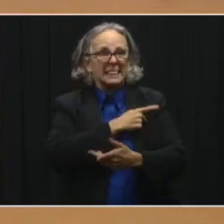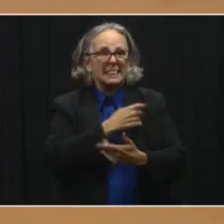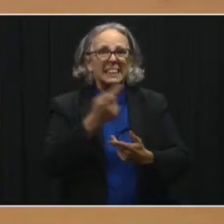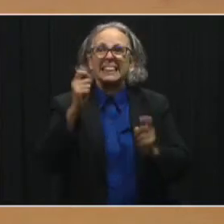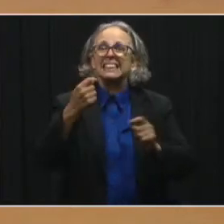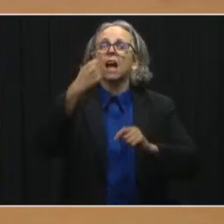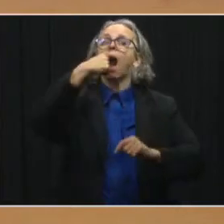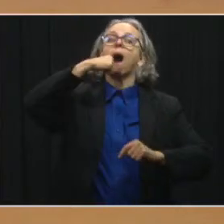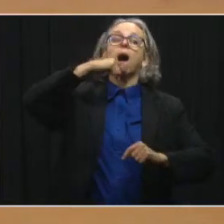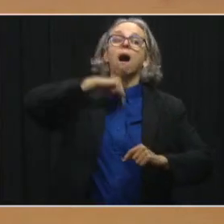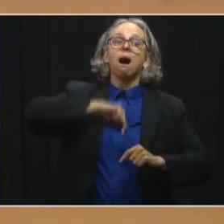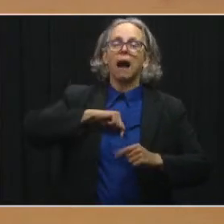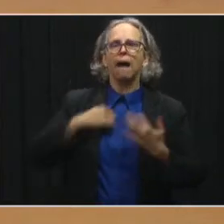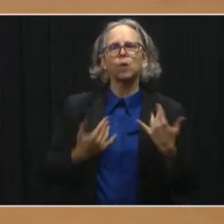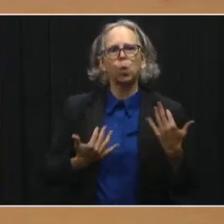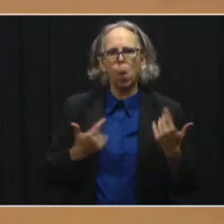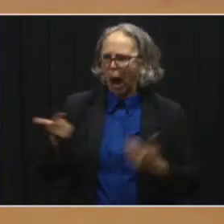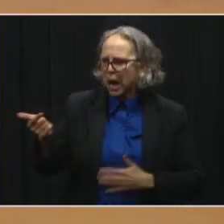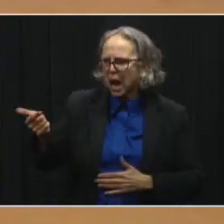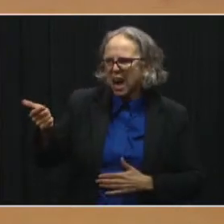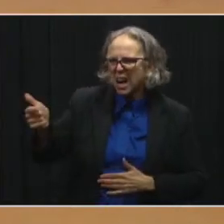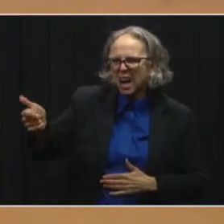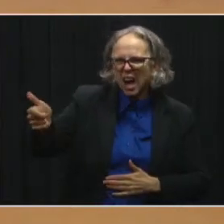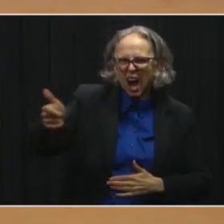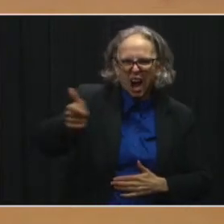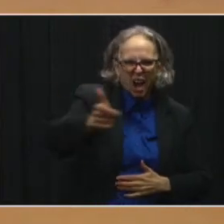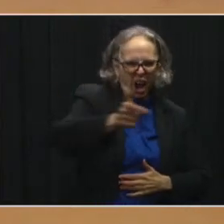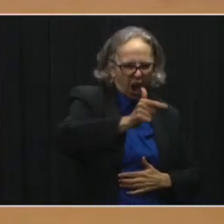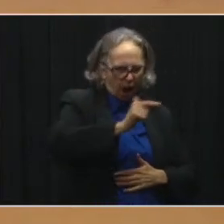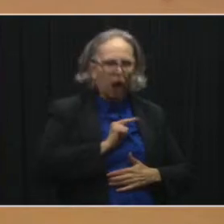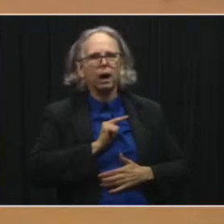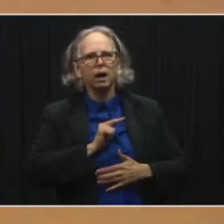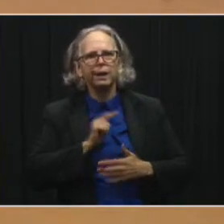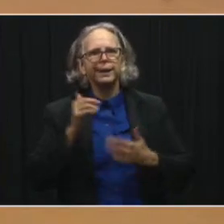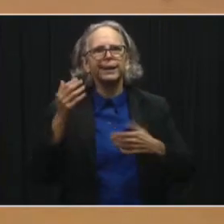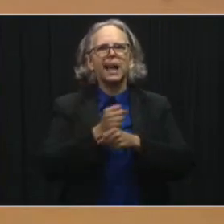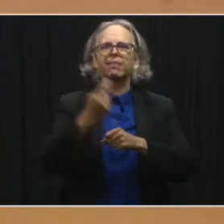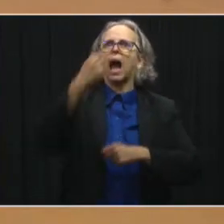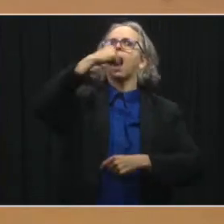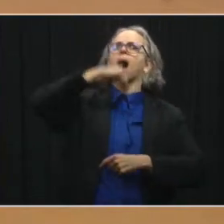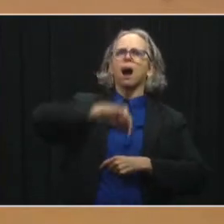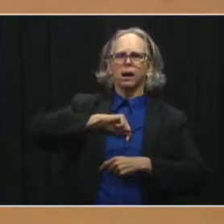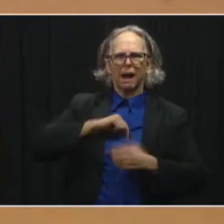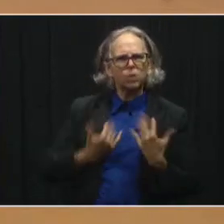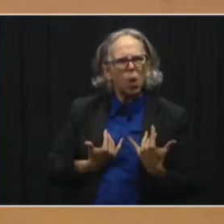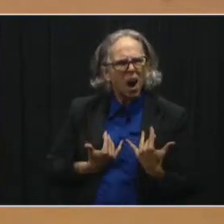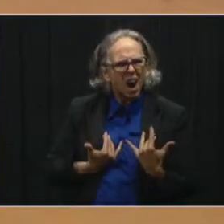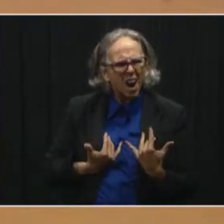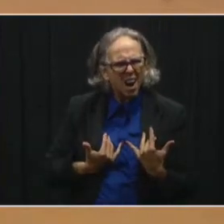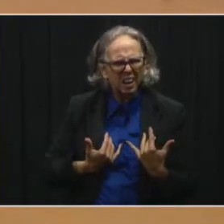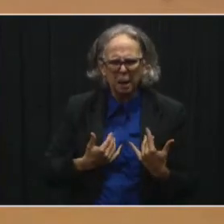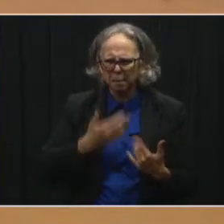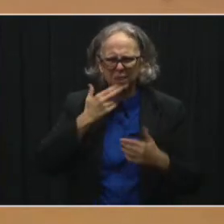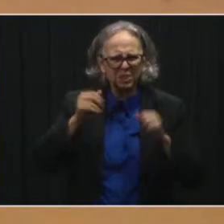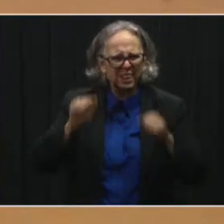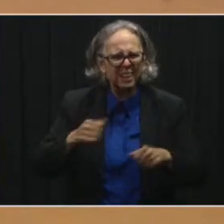best we can, but we are crying for help to the community. Help us help